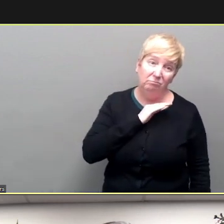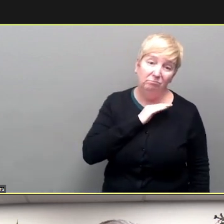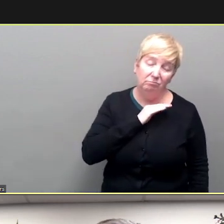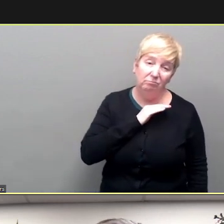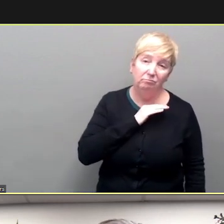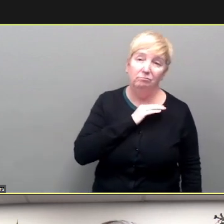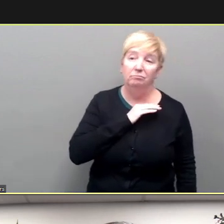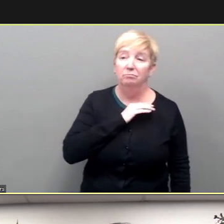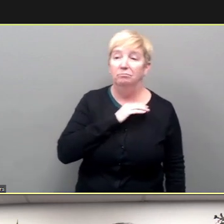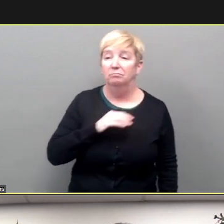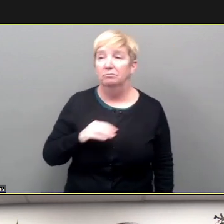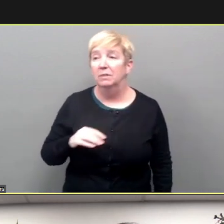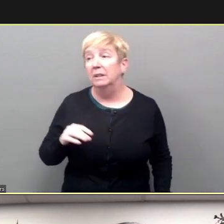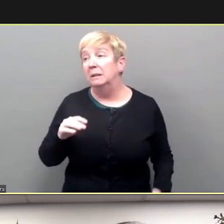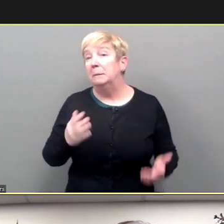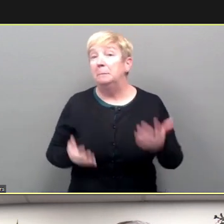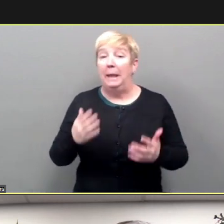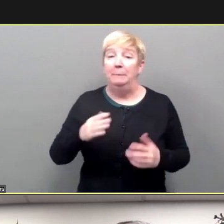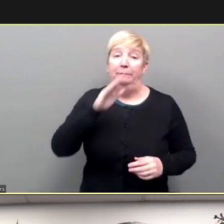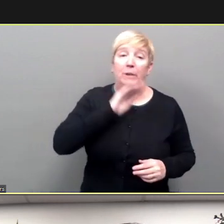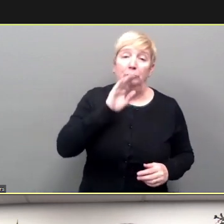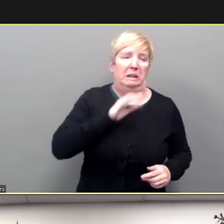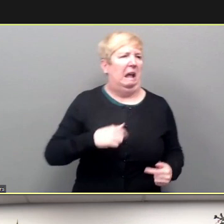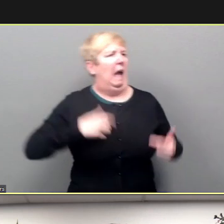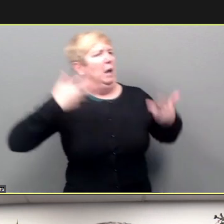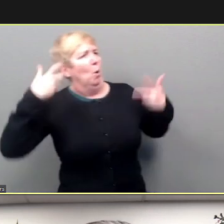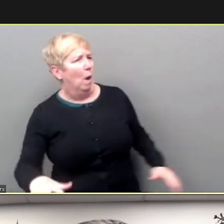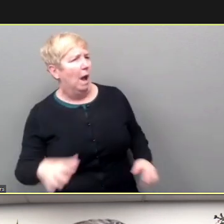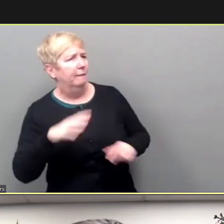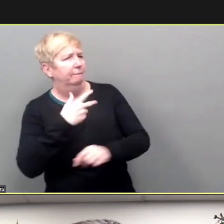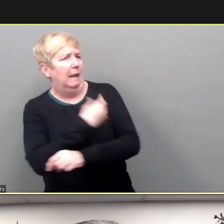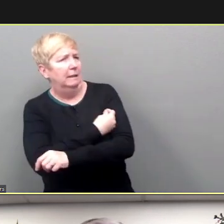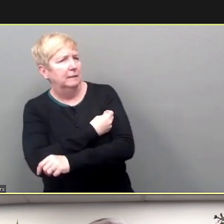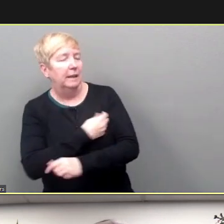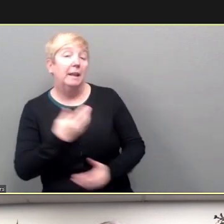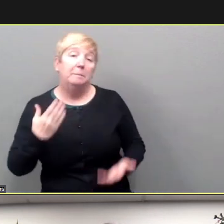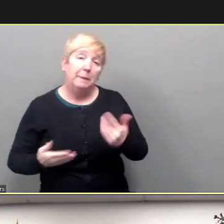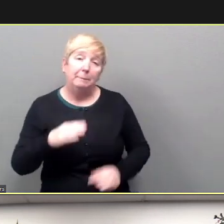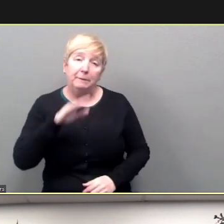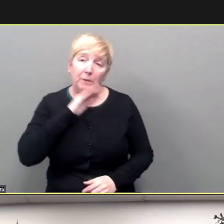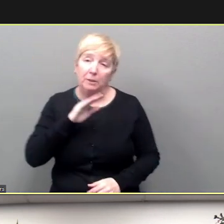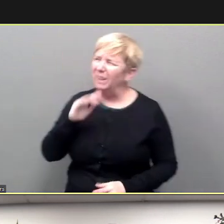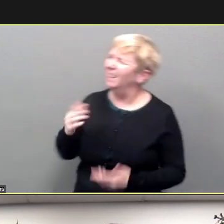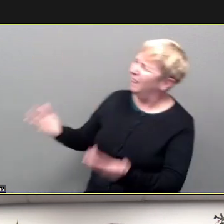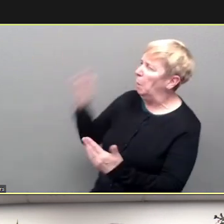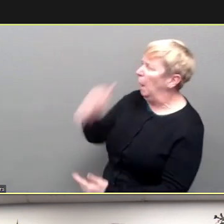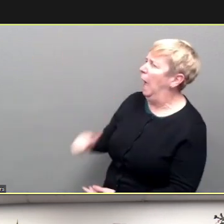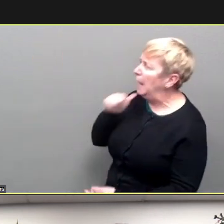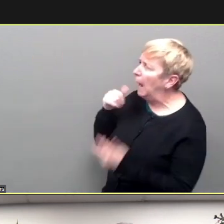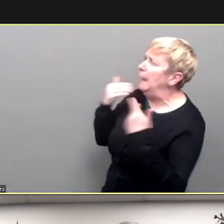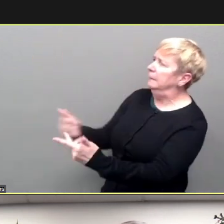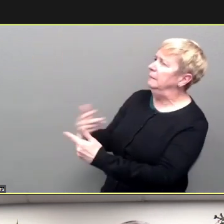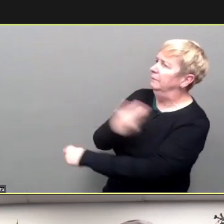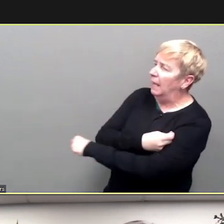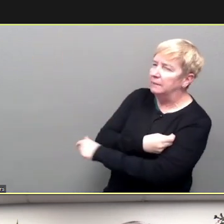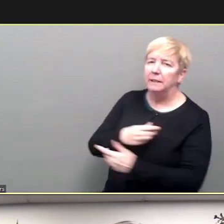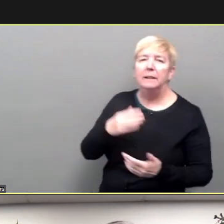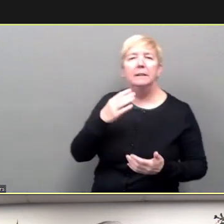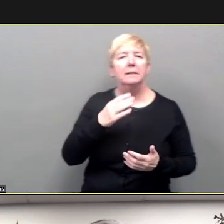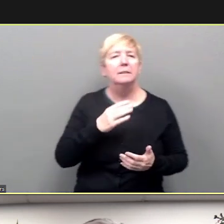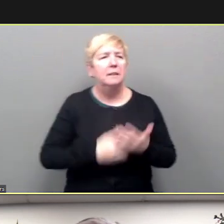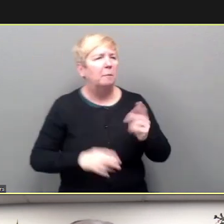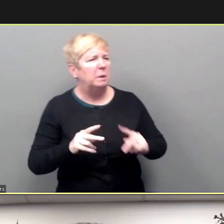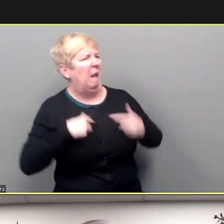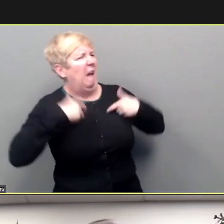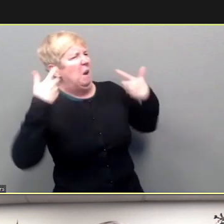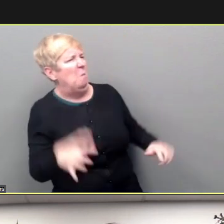not wanting to be vaccinated. And some of us are frustrated with the people who don't want to be vaccinated. And there's people who don't want to wear masks and people who